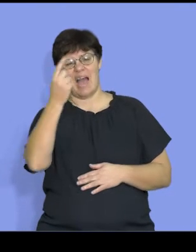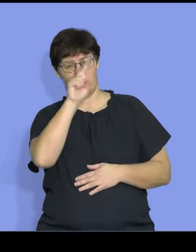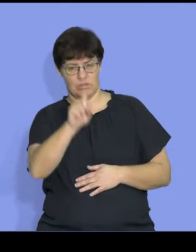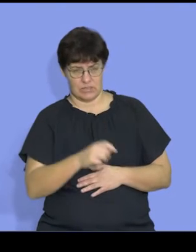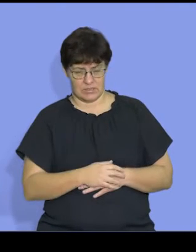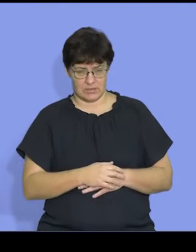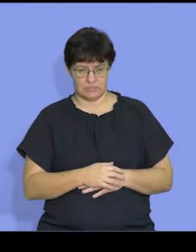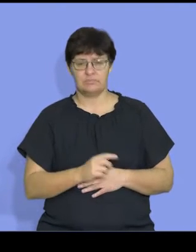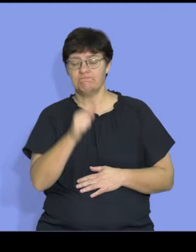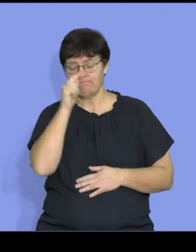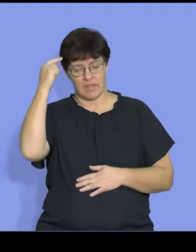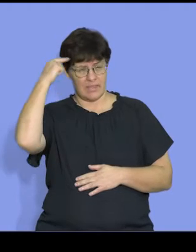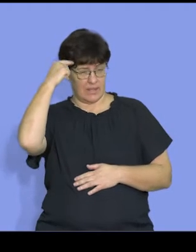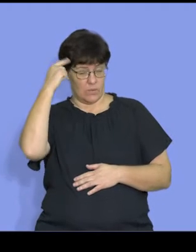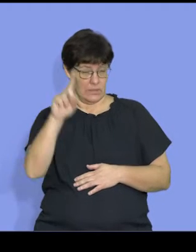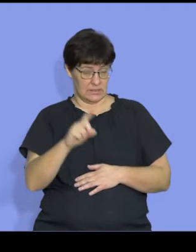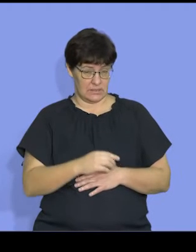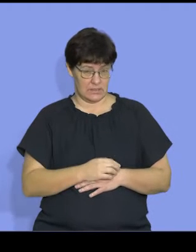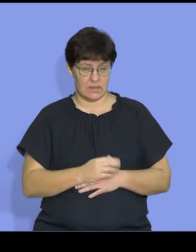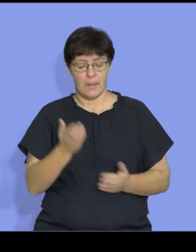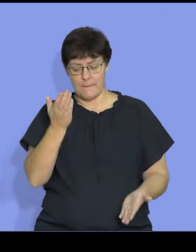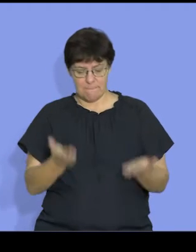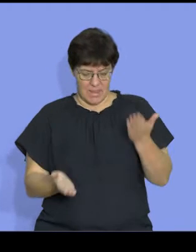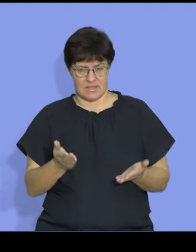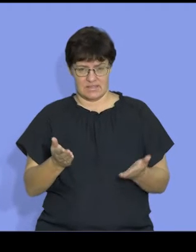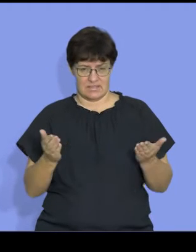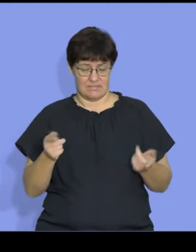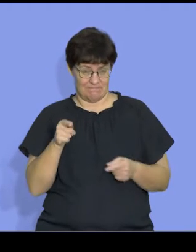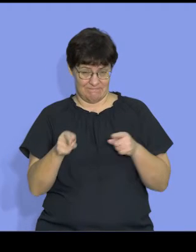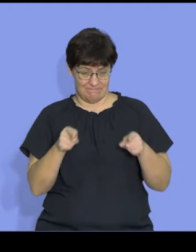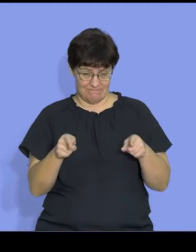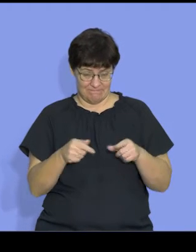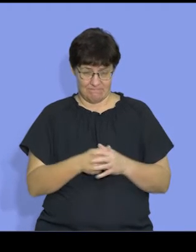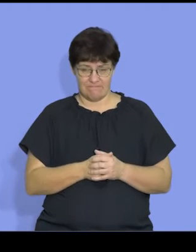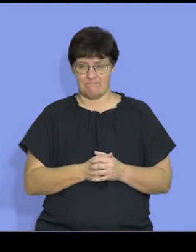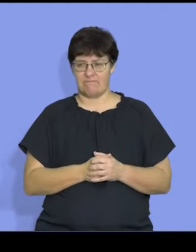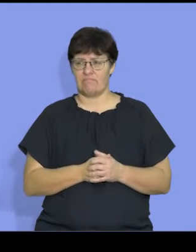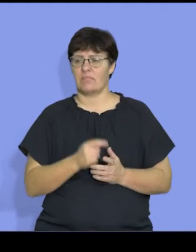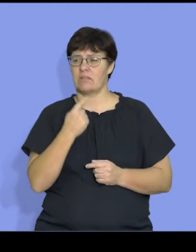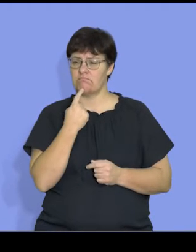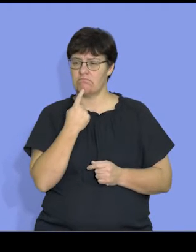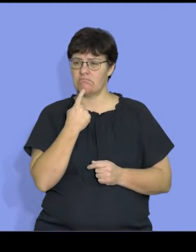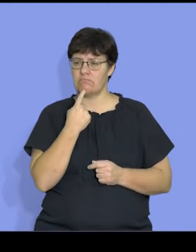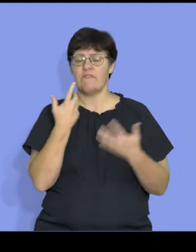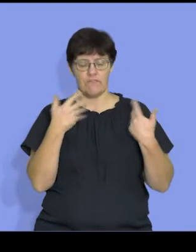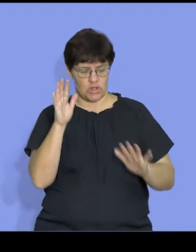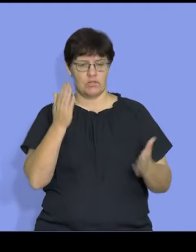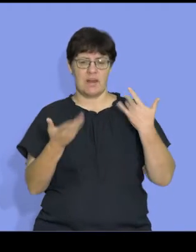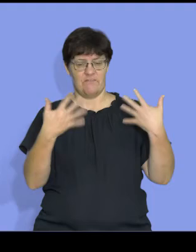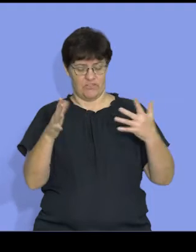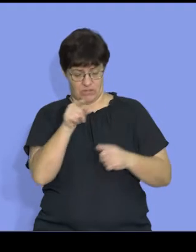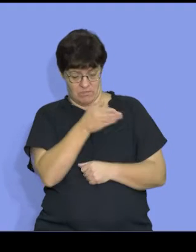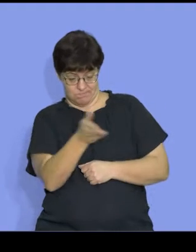says, consider the following balanced equation. Now this equation has been balanced for us already. Now we are